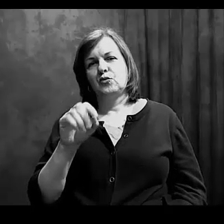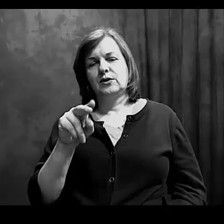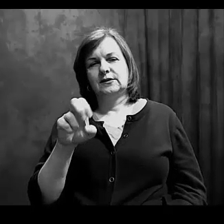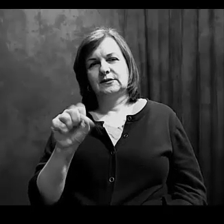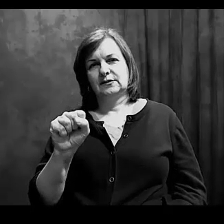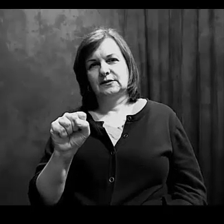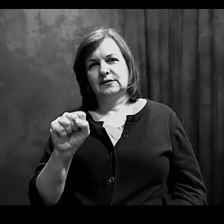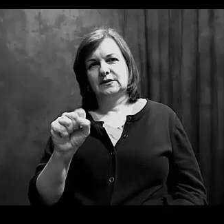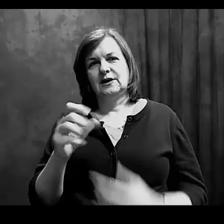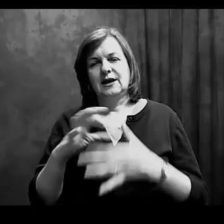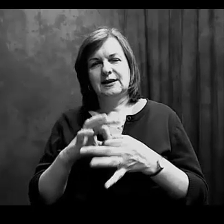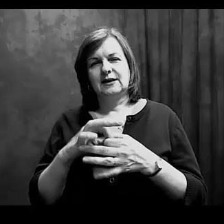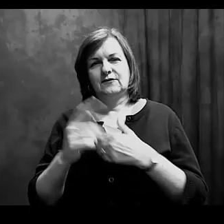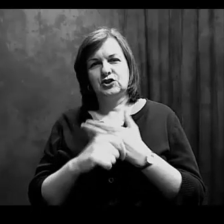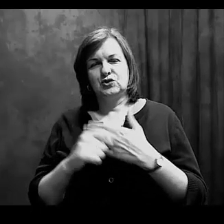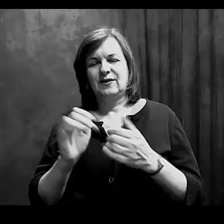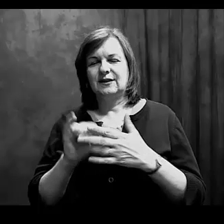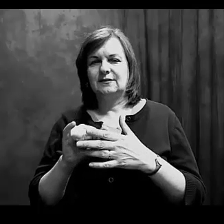collagen.